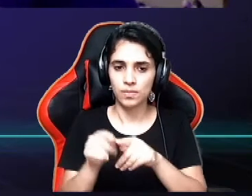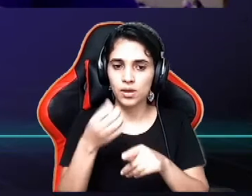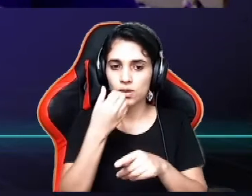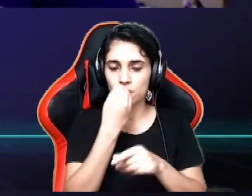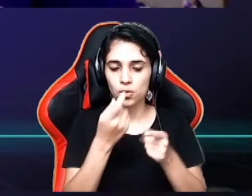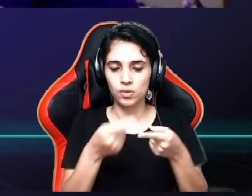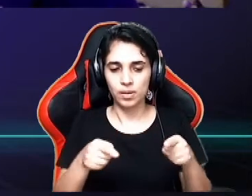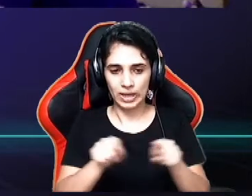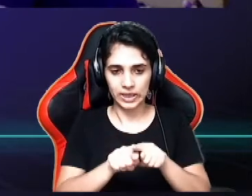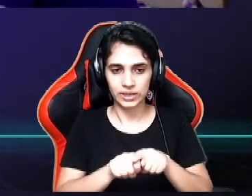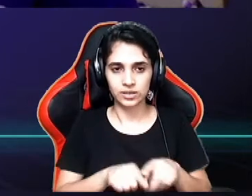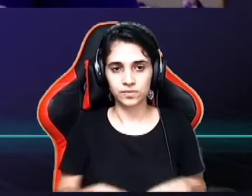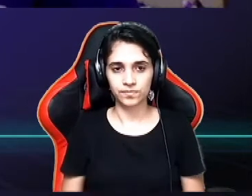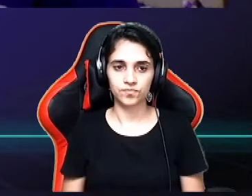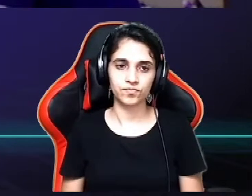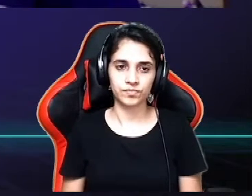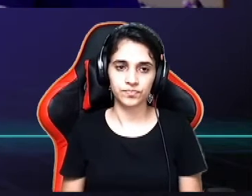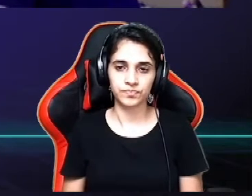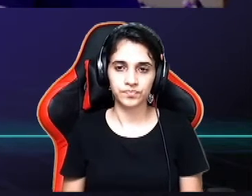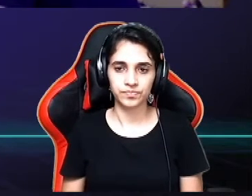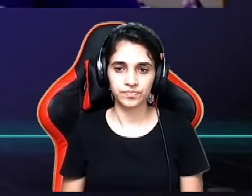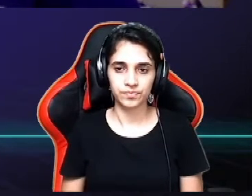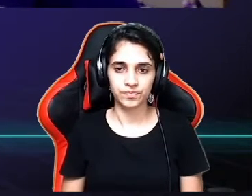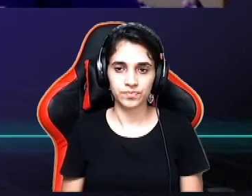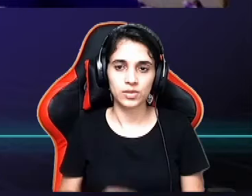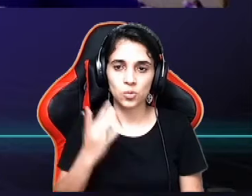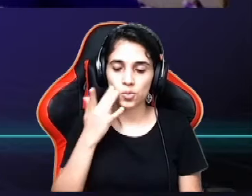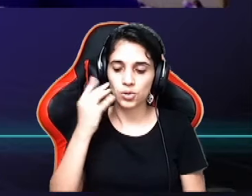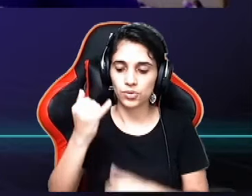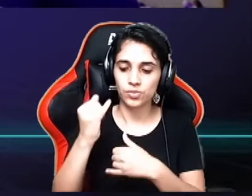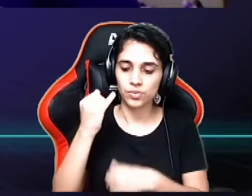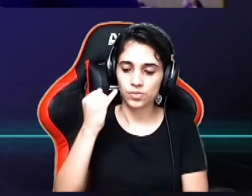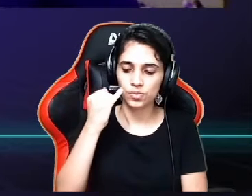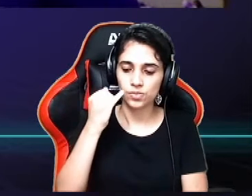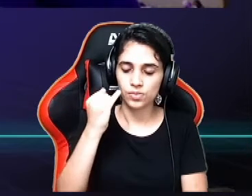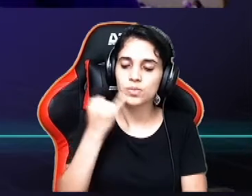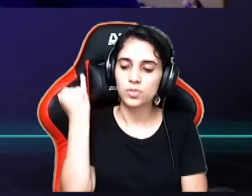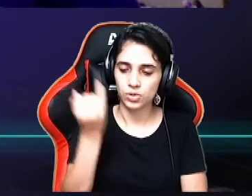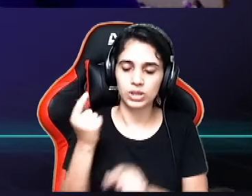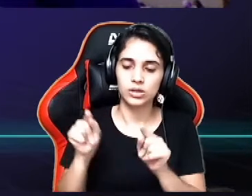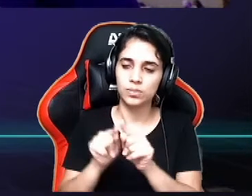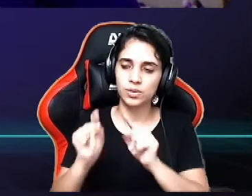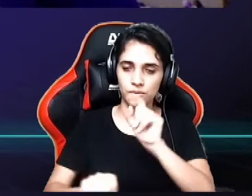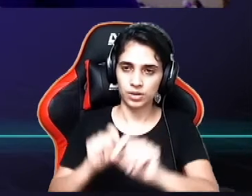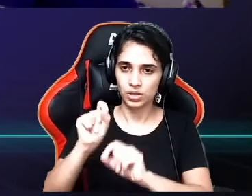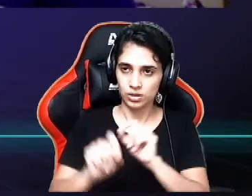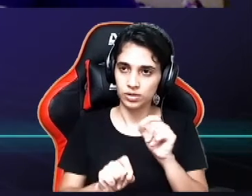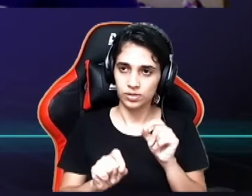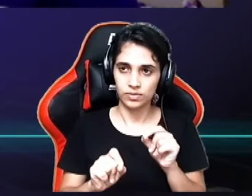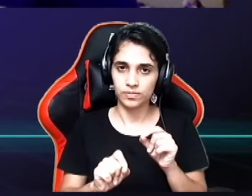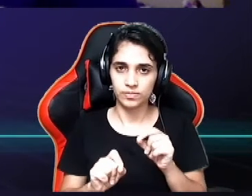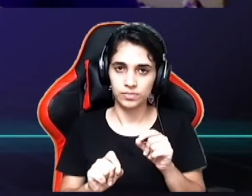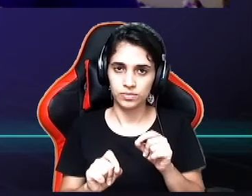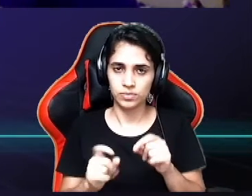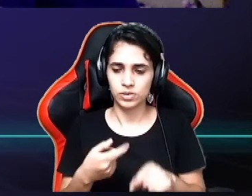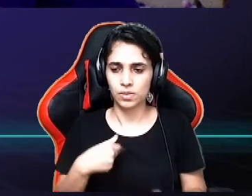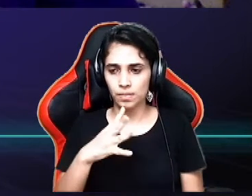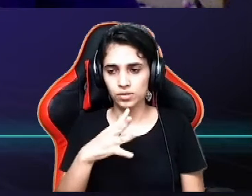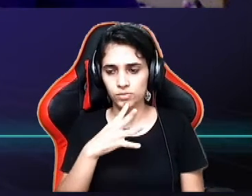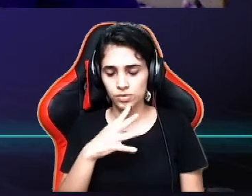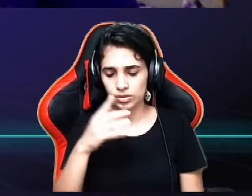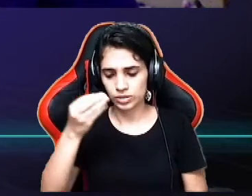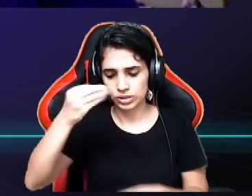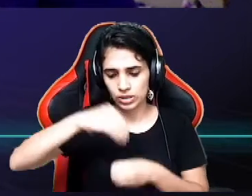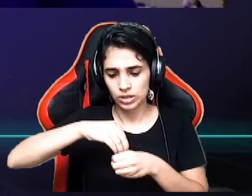reach. If we didn't have a partnership like this, we would never get there. Something else that I think is also important, I see,